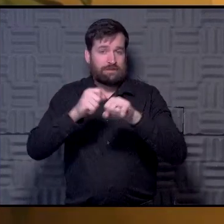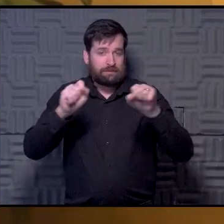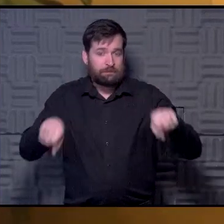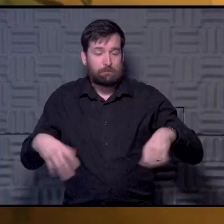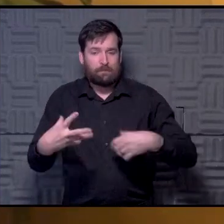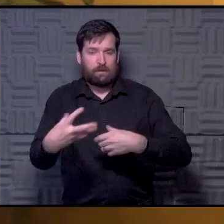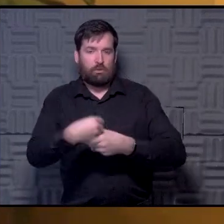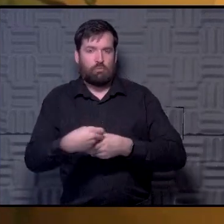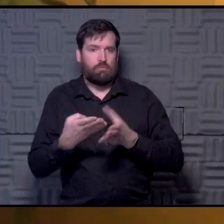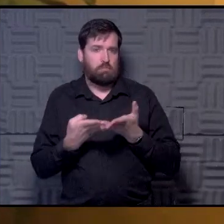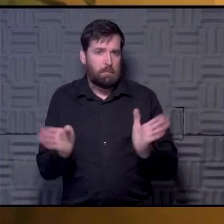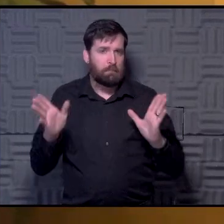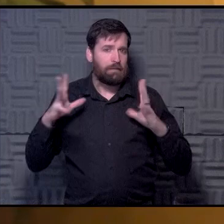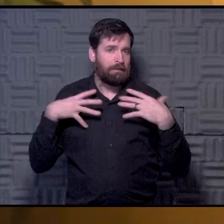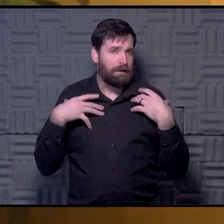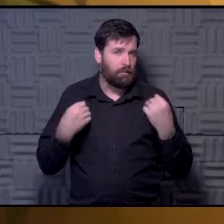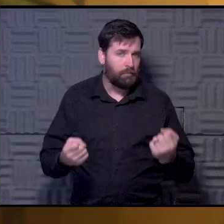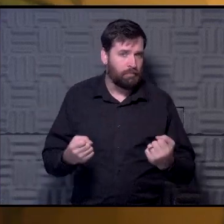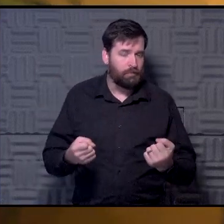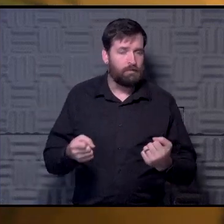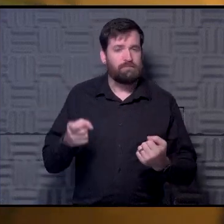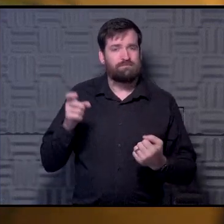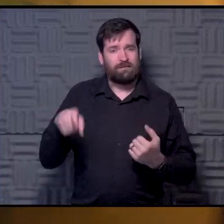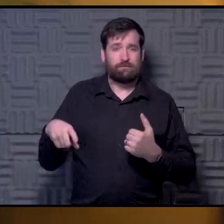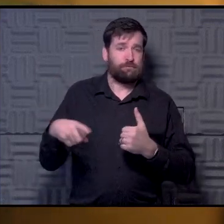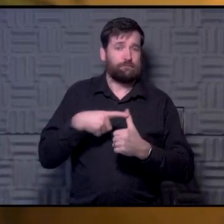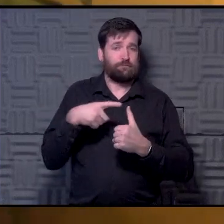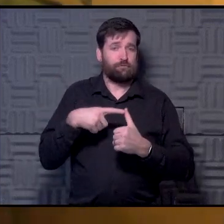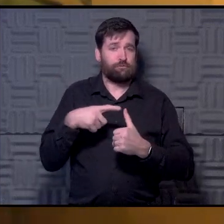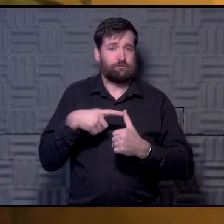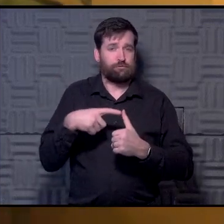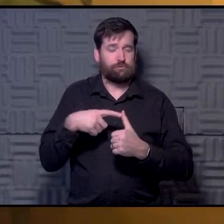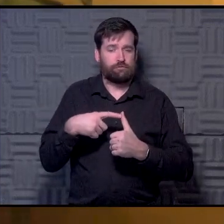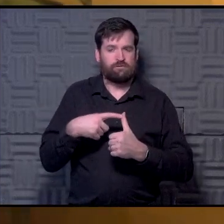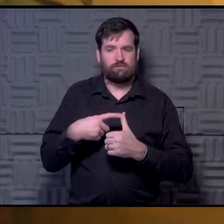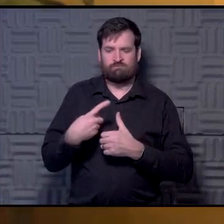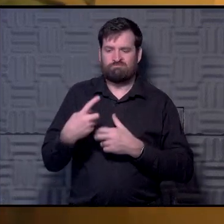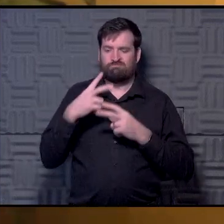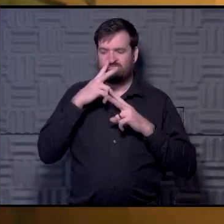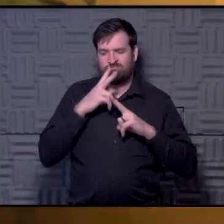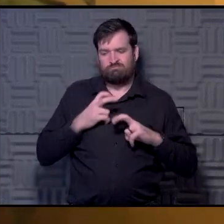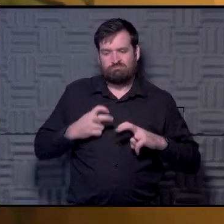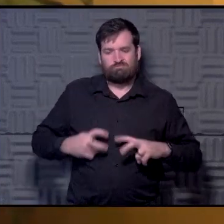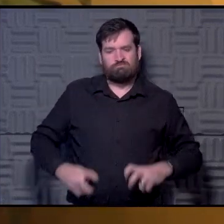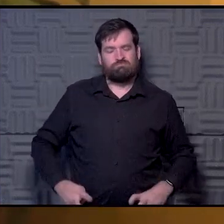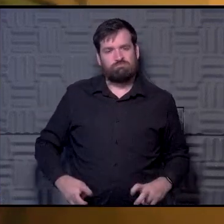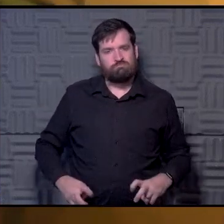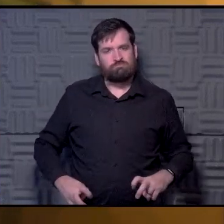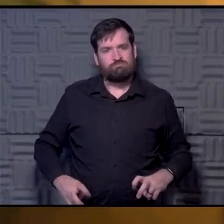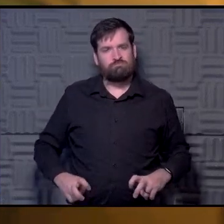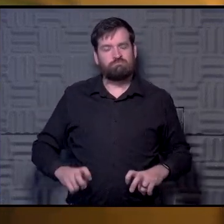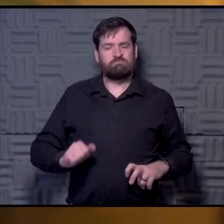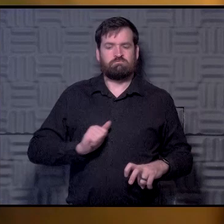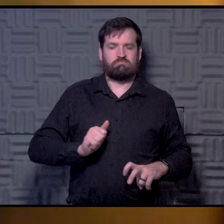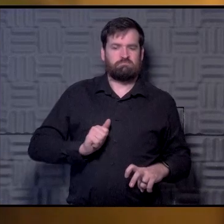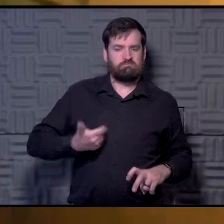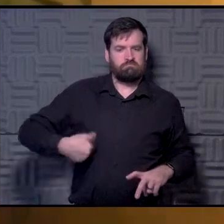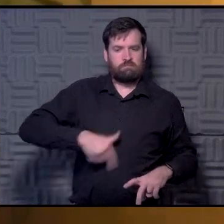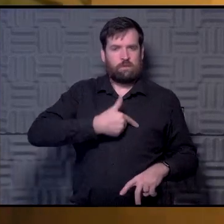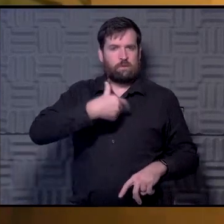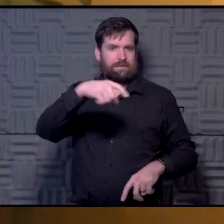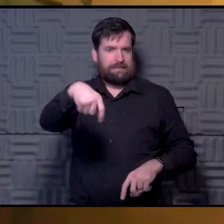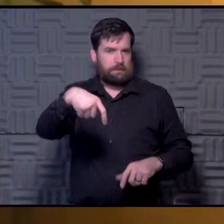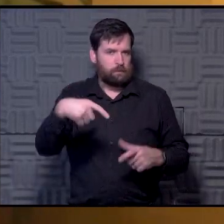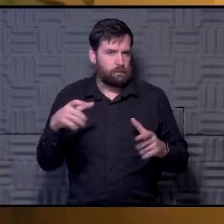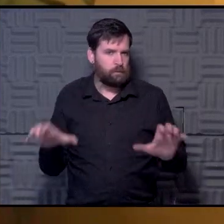our local public health departments, we have to first start by being introspective and asking ourselves, what do we need to do to be